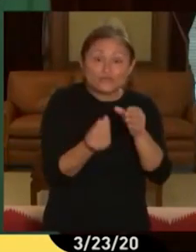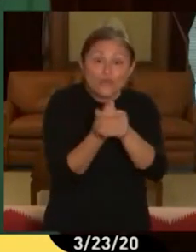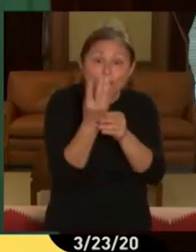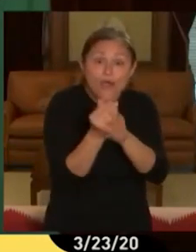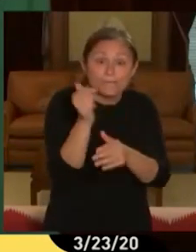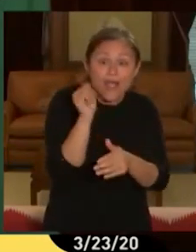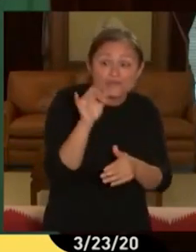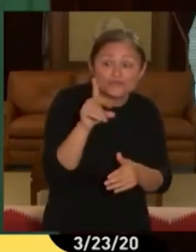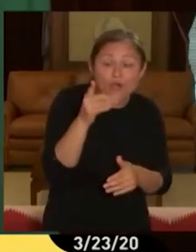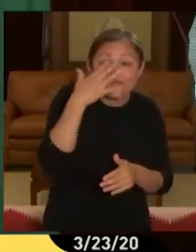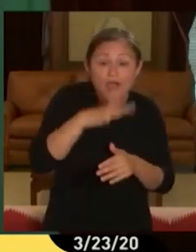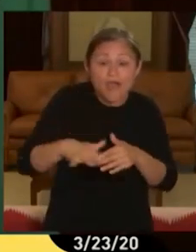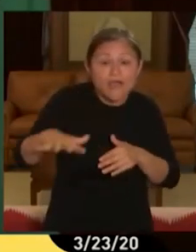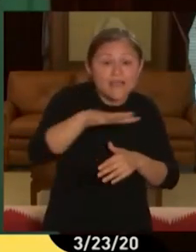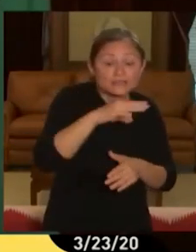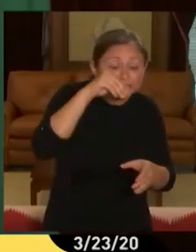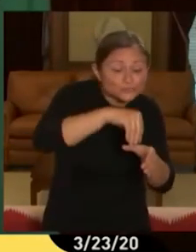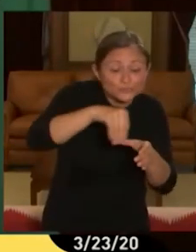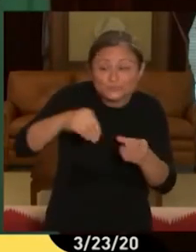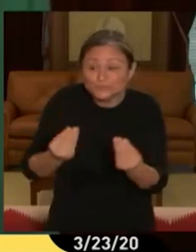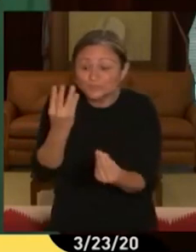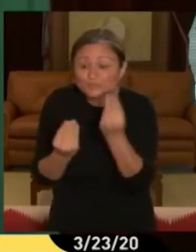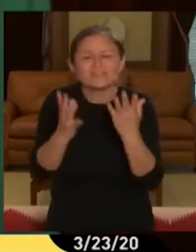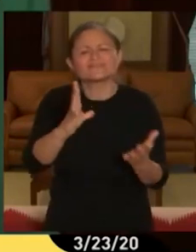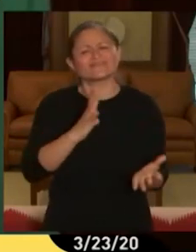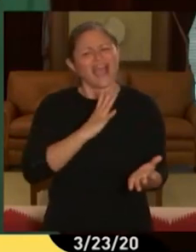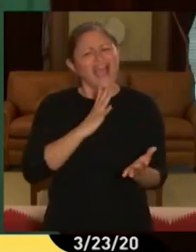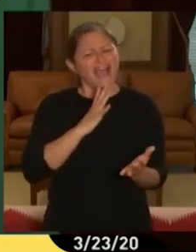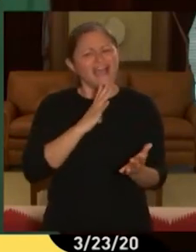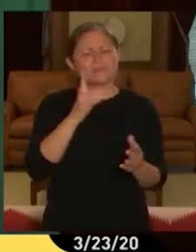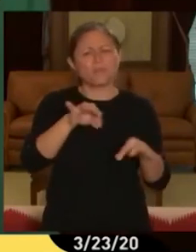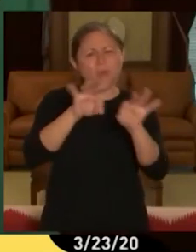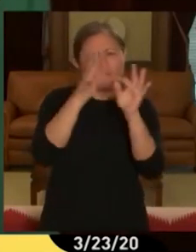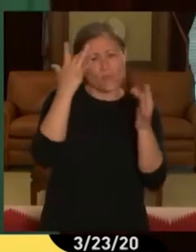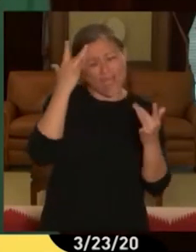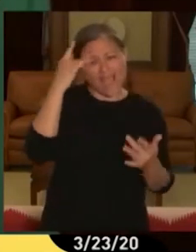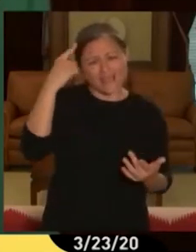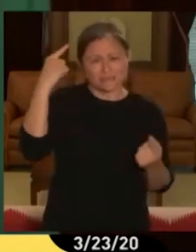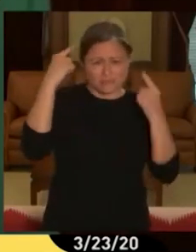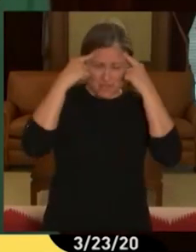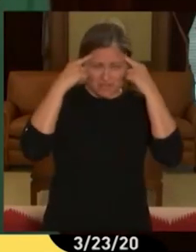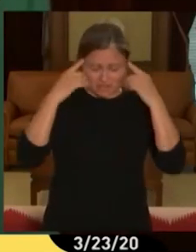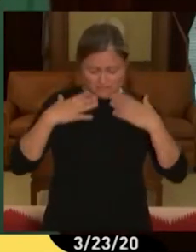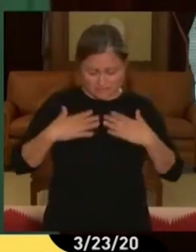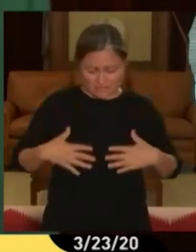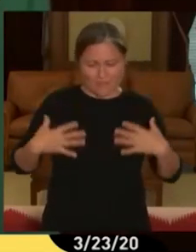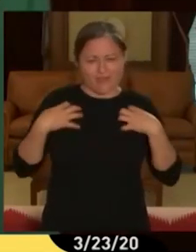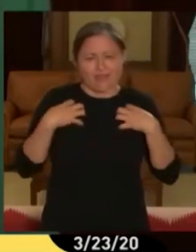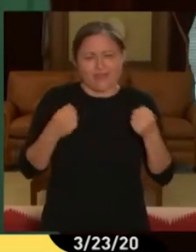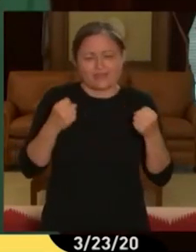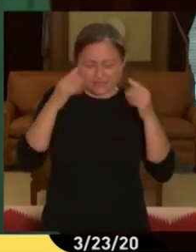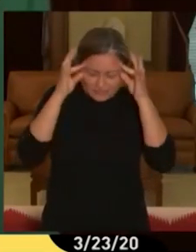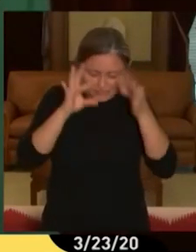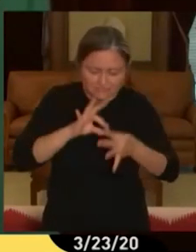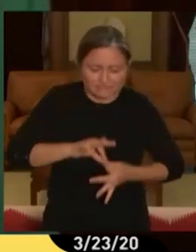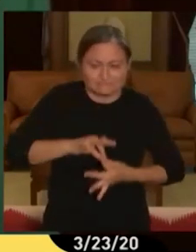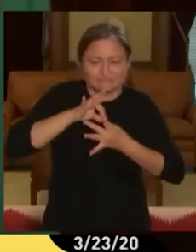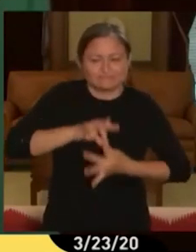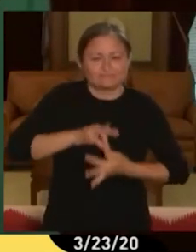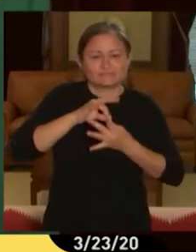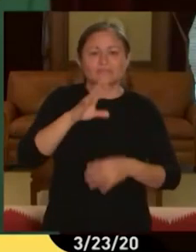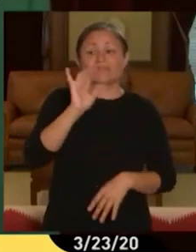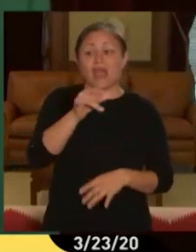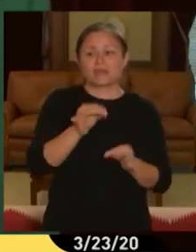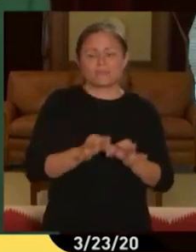essential activity too for everyone's physical and mental health. We all just need to practice social distancing of at